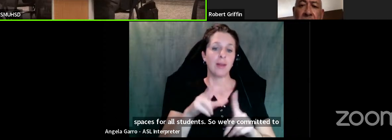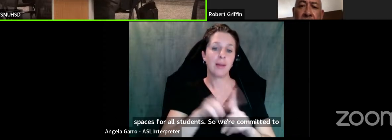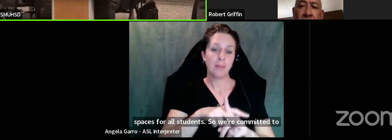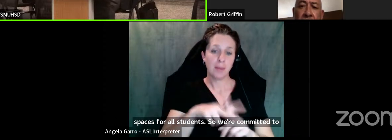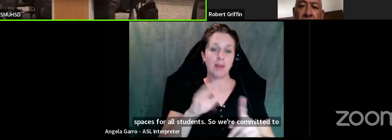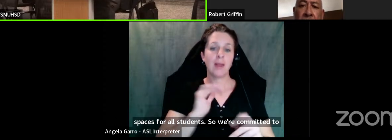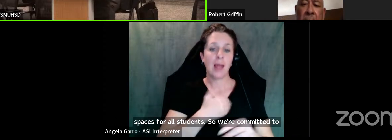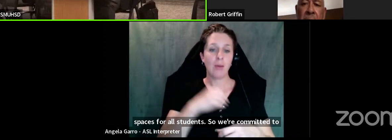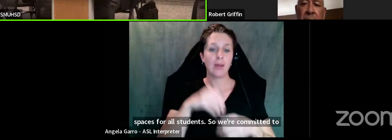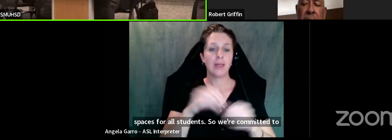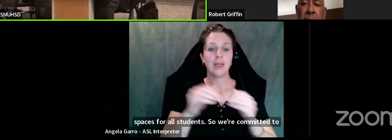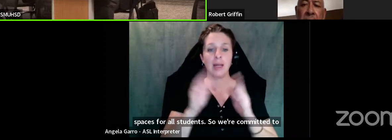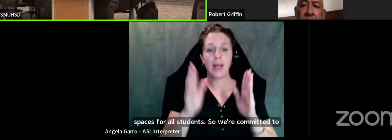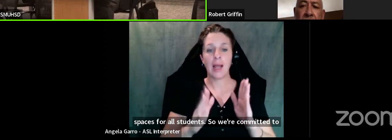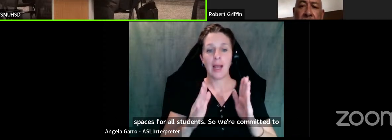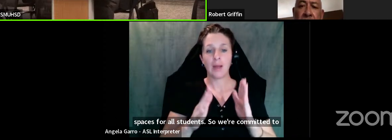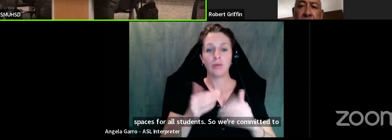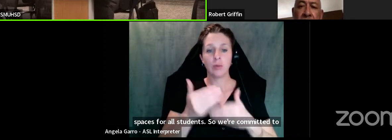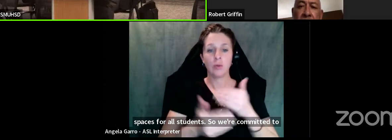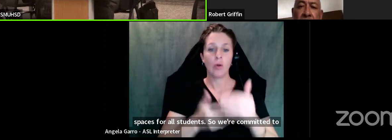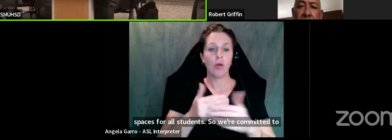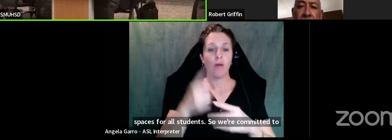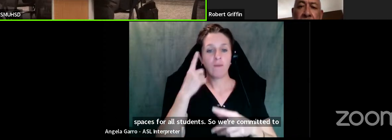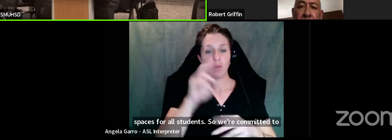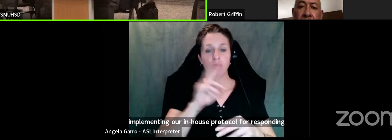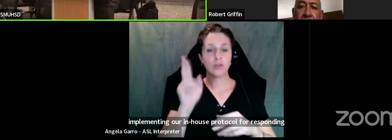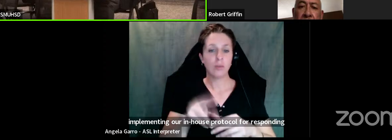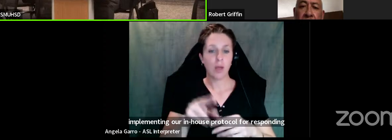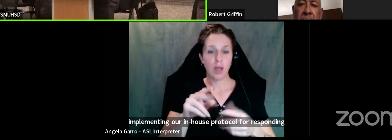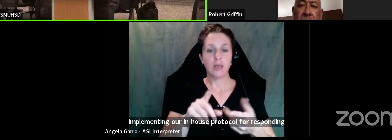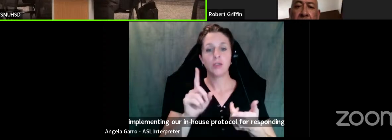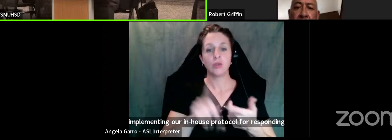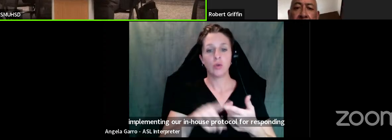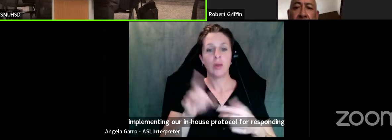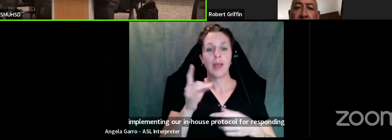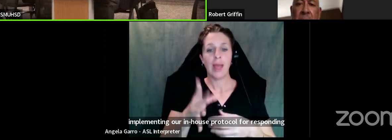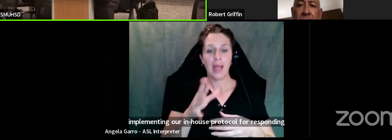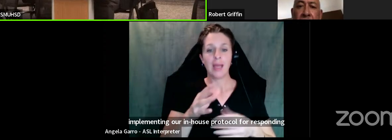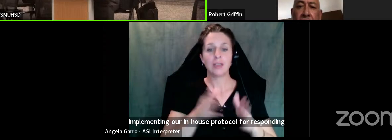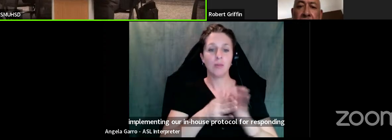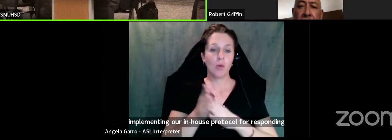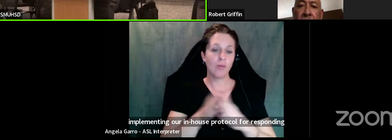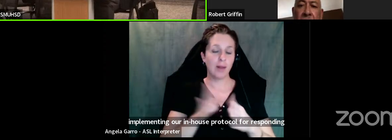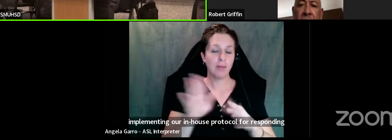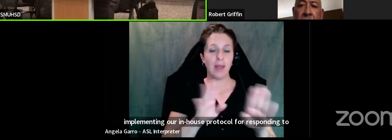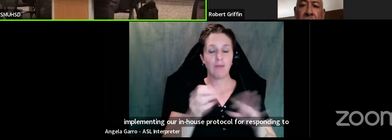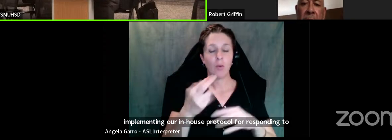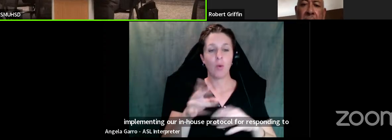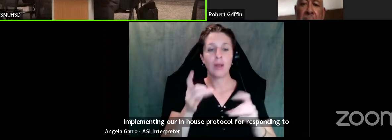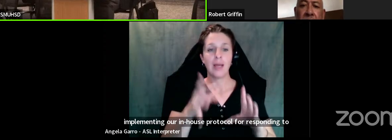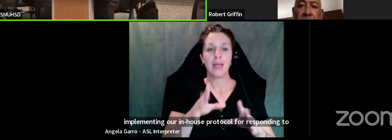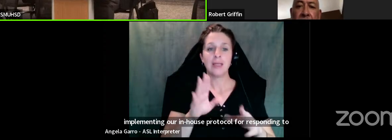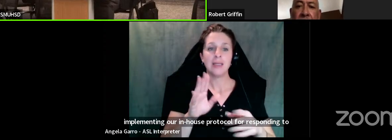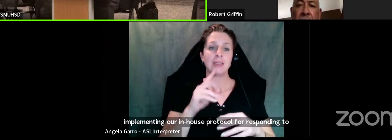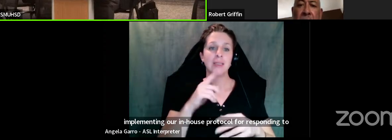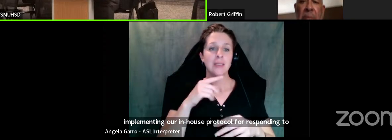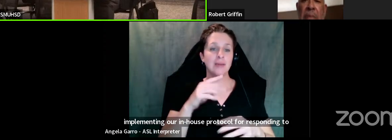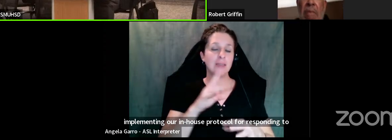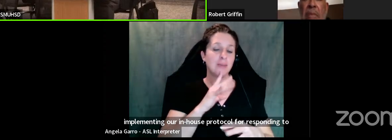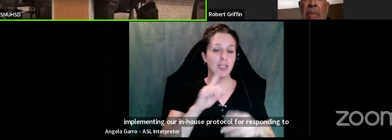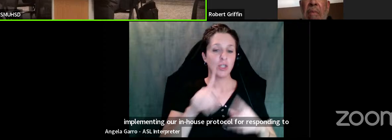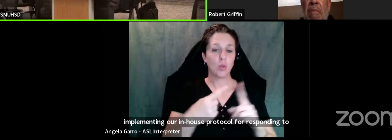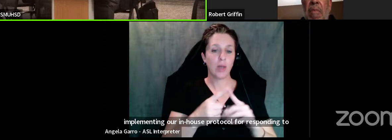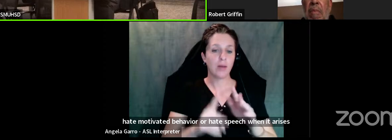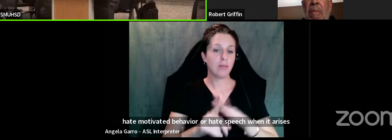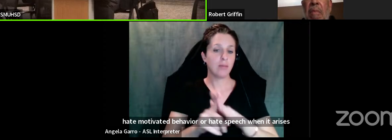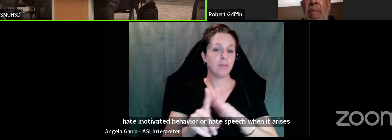in-house protocol for responding to hate-motivated behavior or hate speech when it arises, along